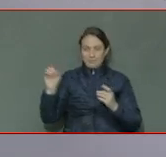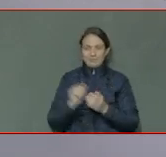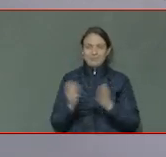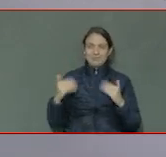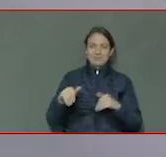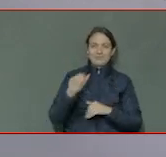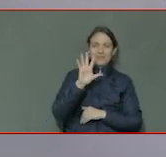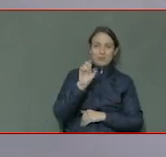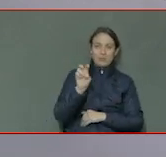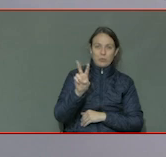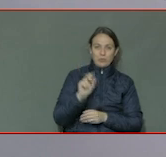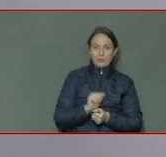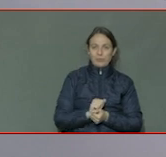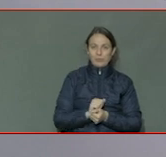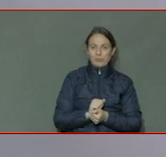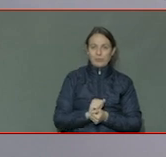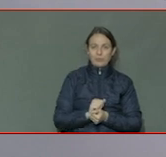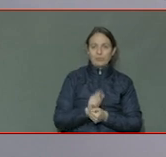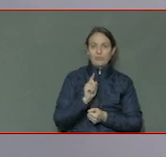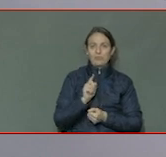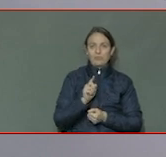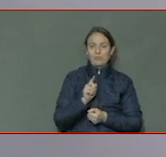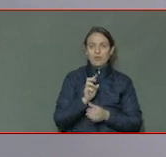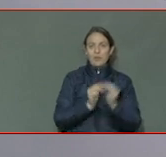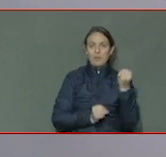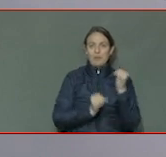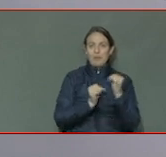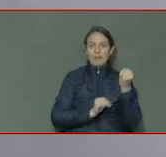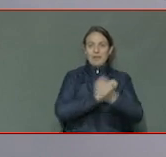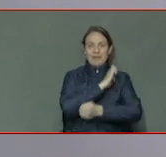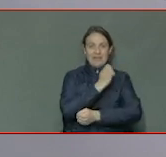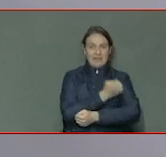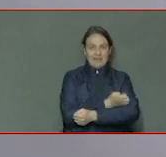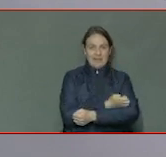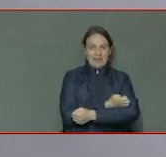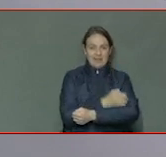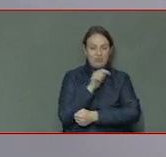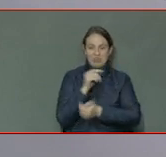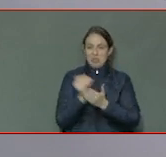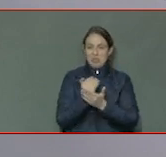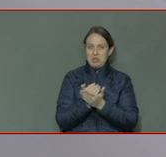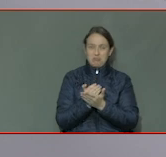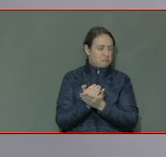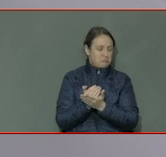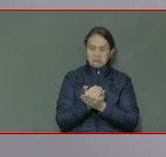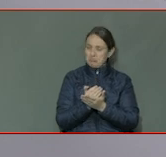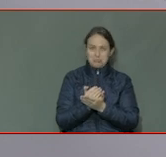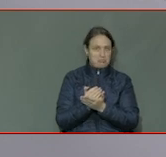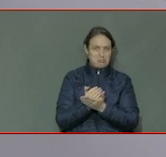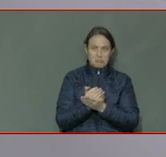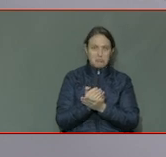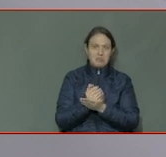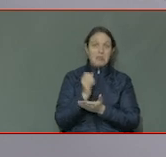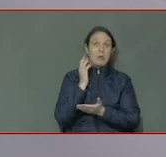5.2. Give a reason why the mechanical energy of the system will not be conserved as the box is